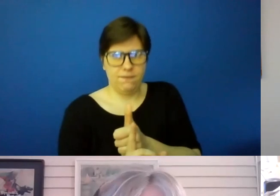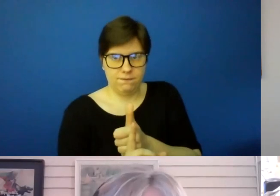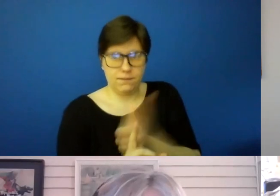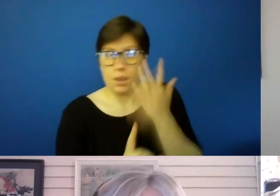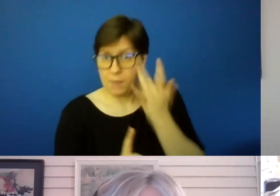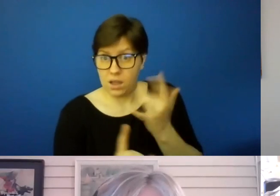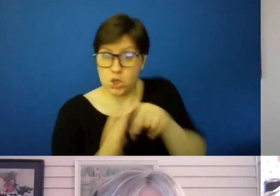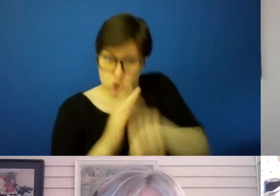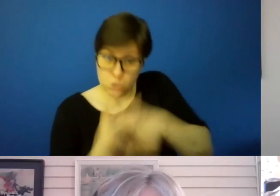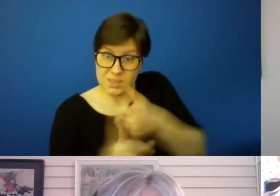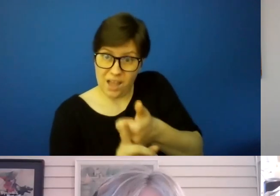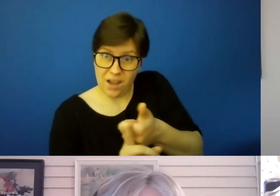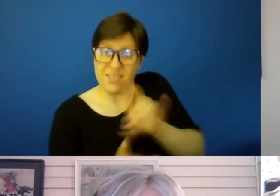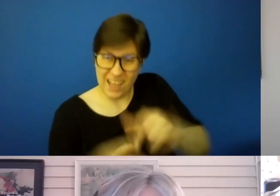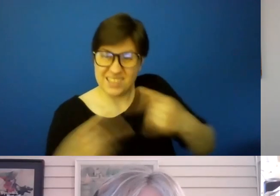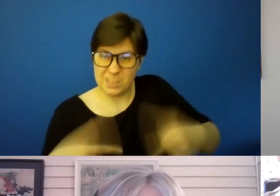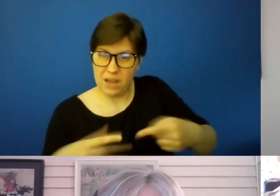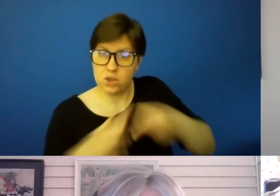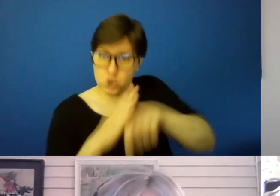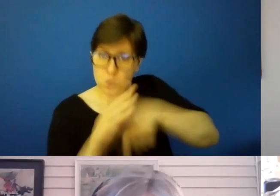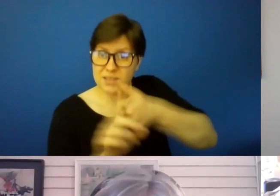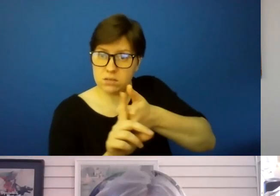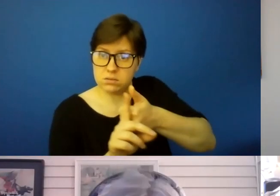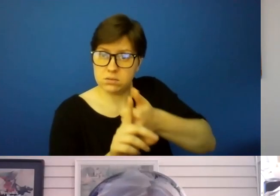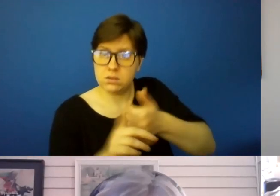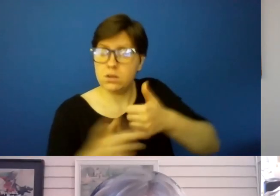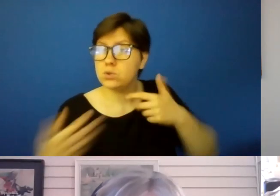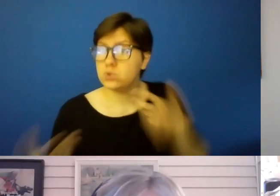of suicide that is being debated. So,